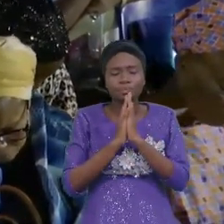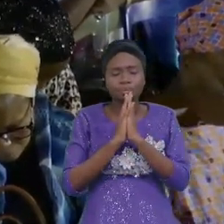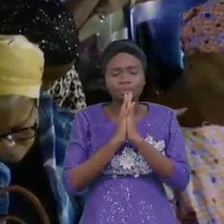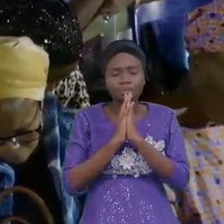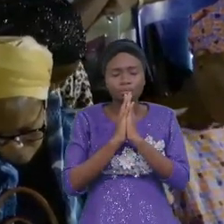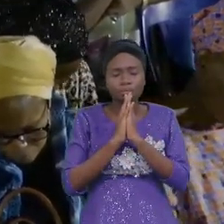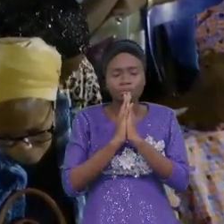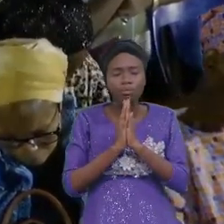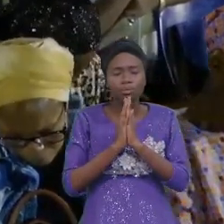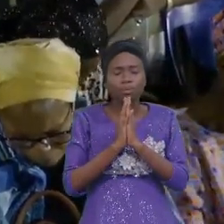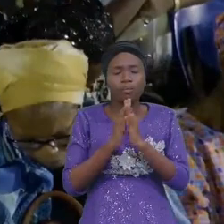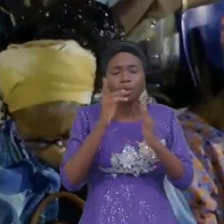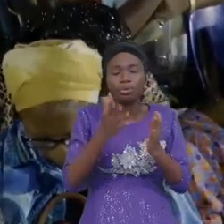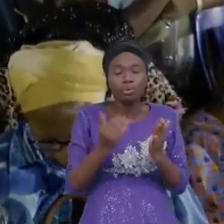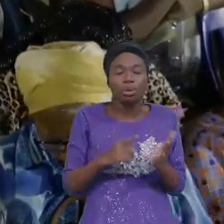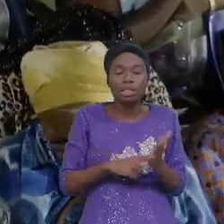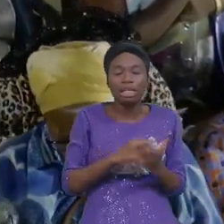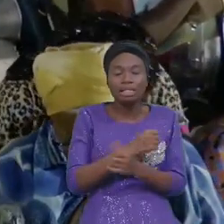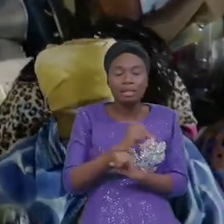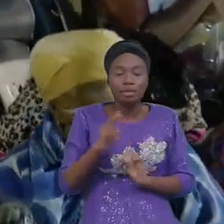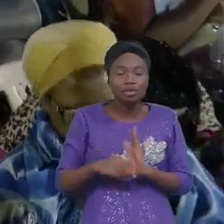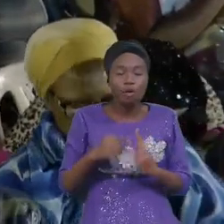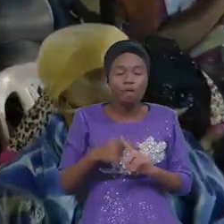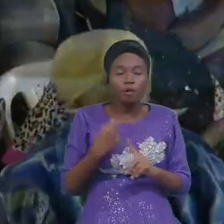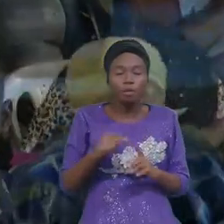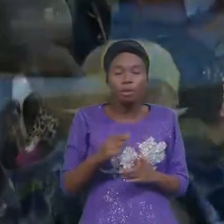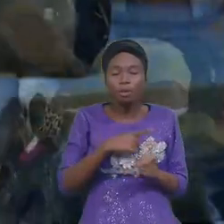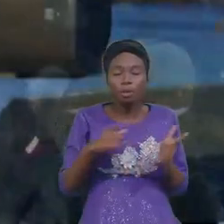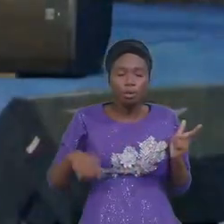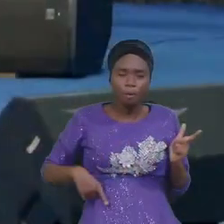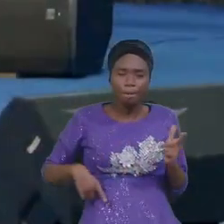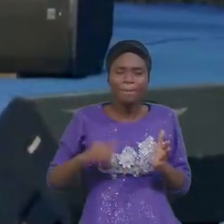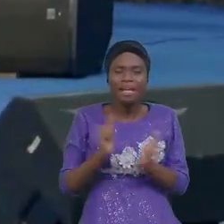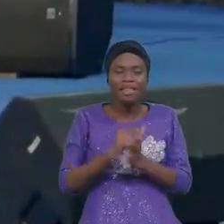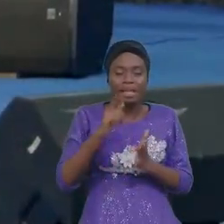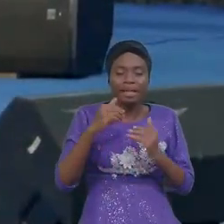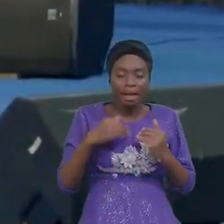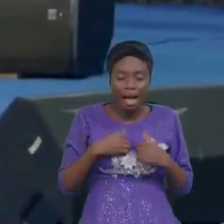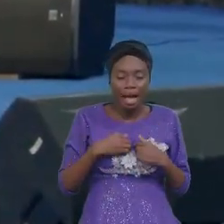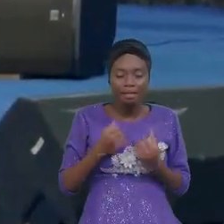want this salvation from the Lord that he has already